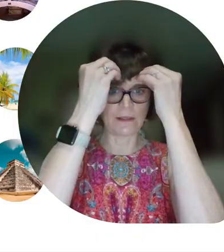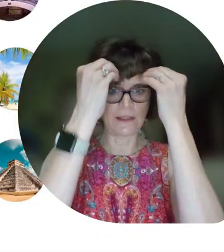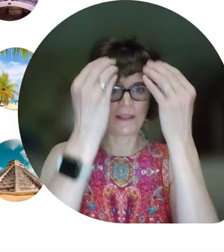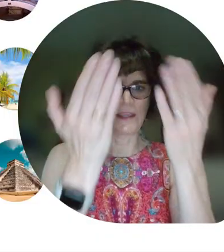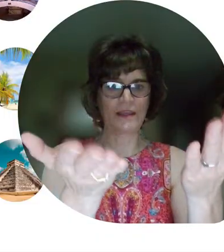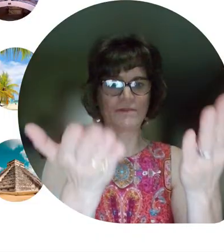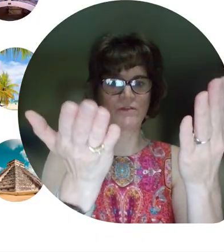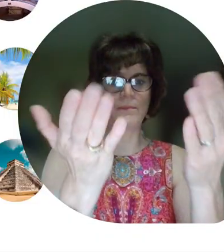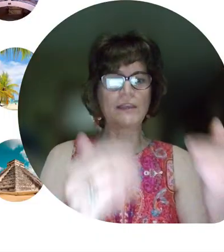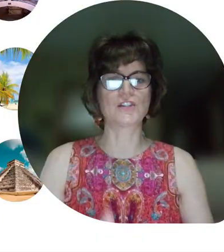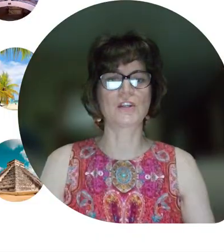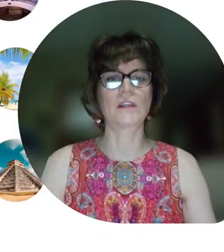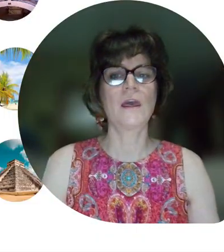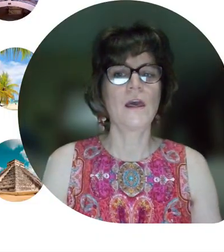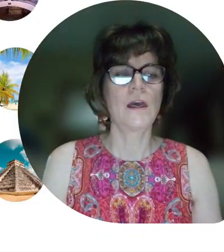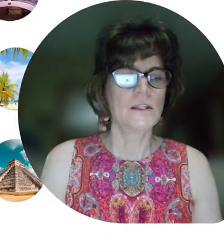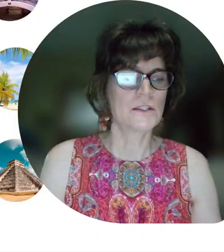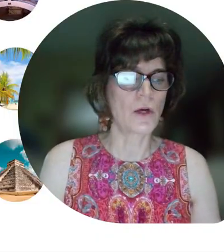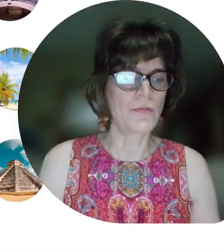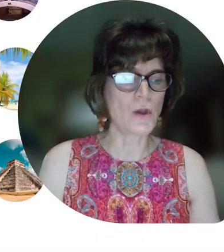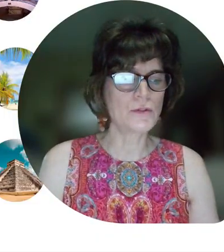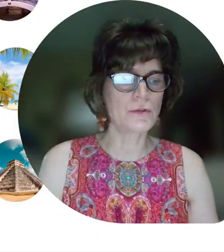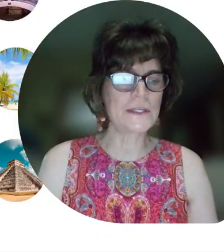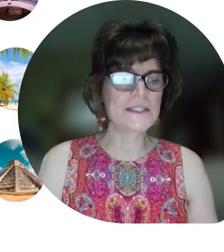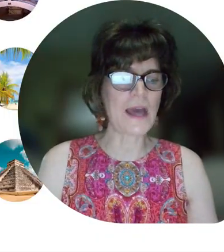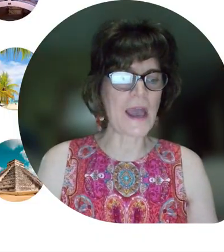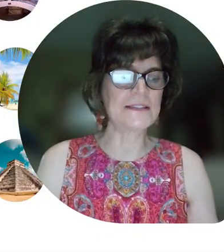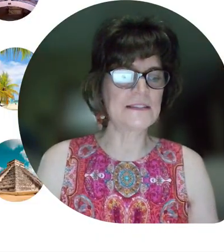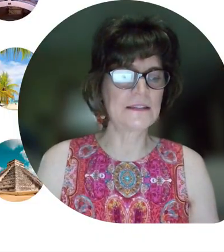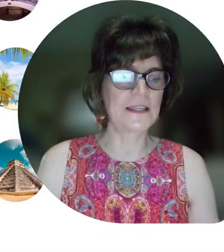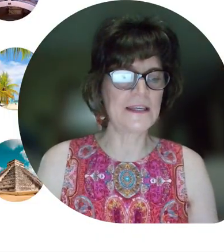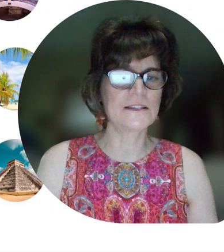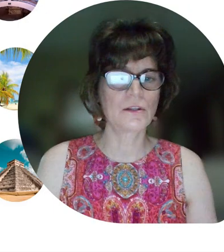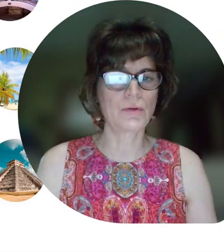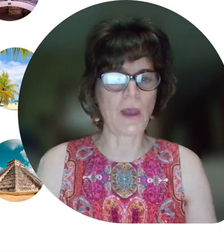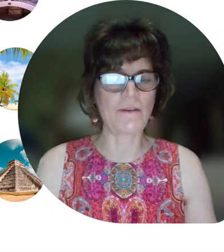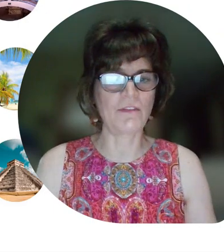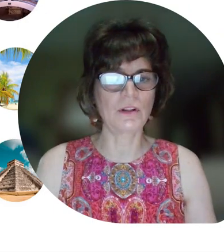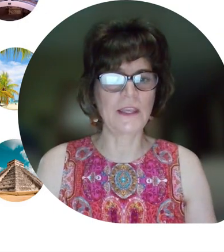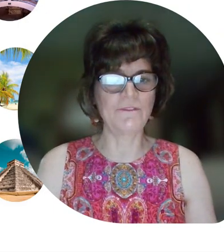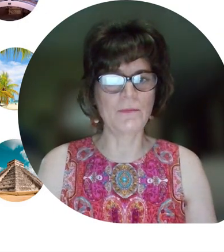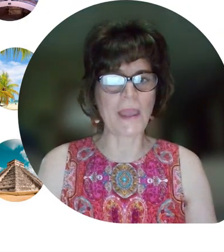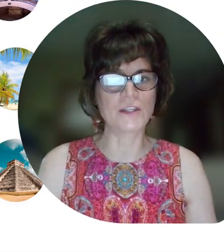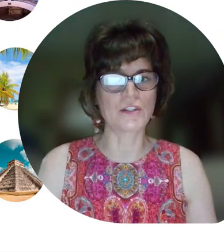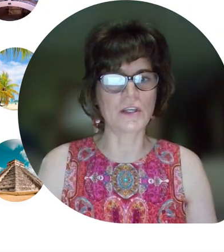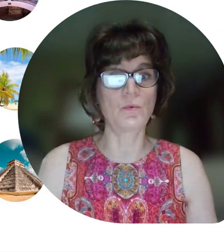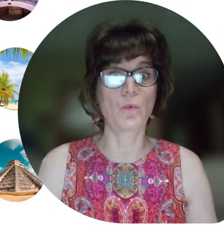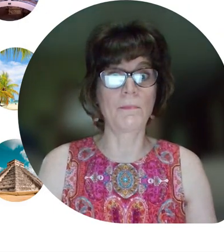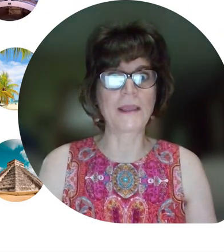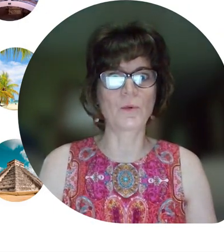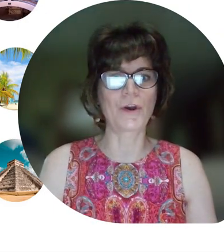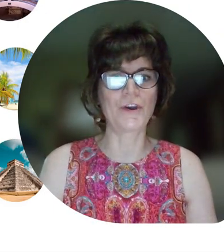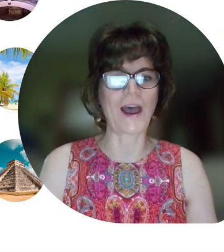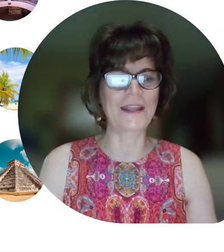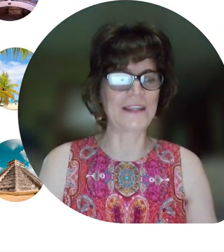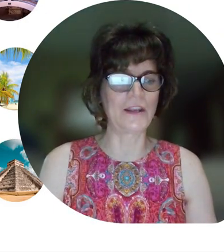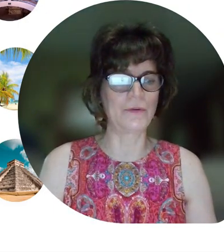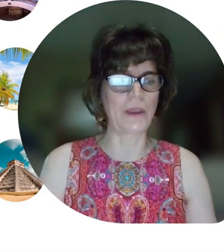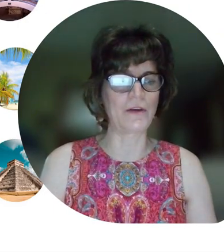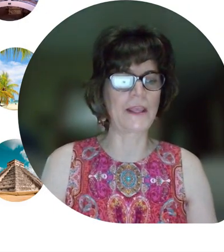Information. Information. So those three signs, list, travel, information, will make the